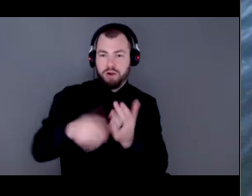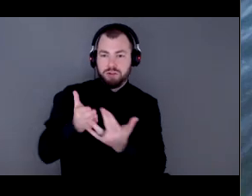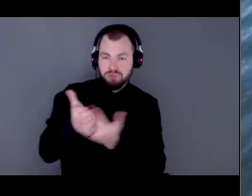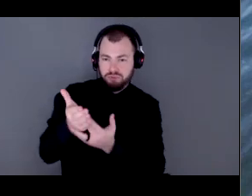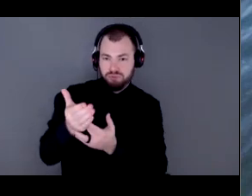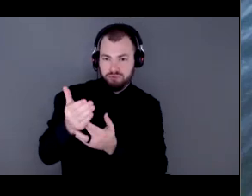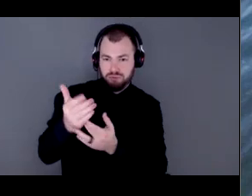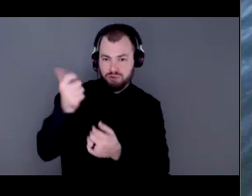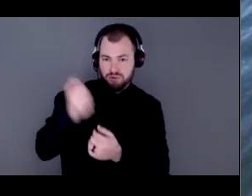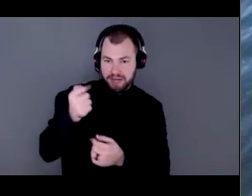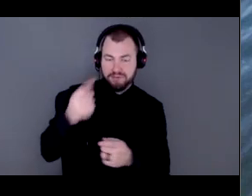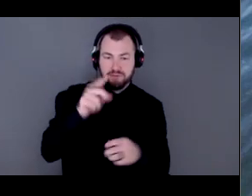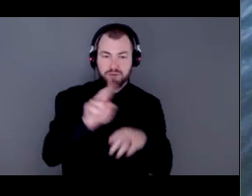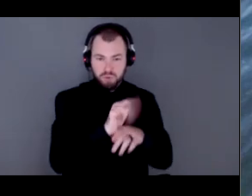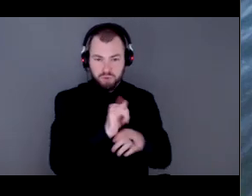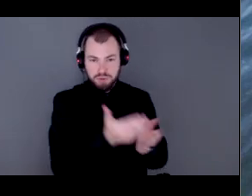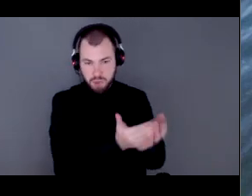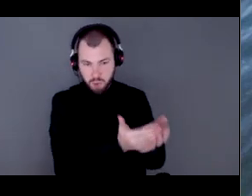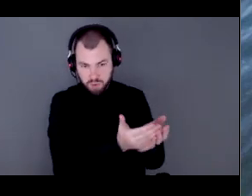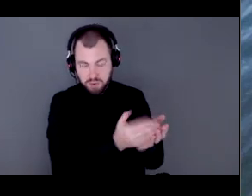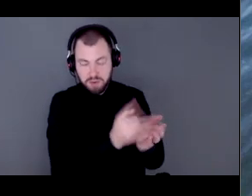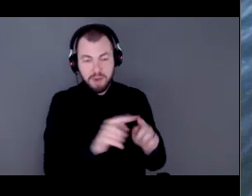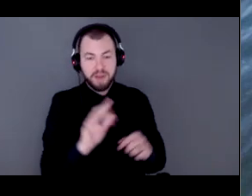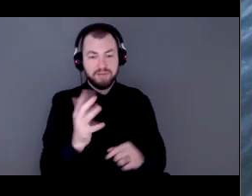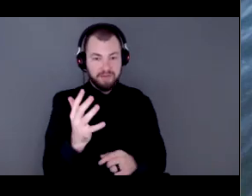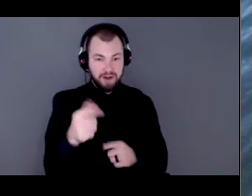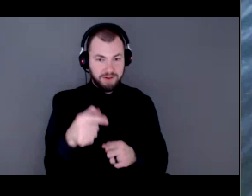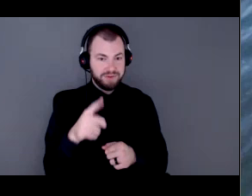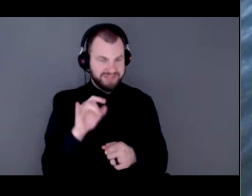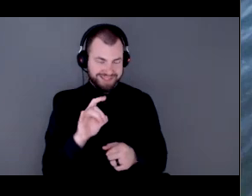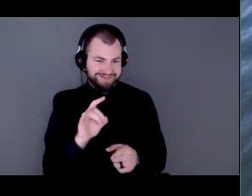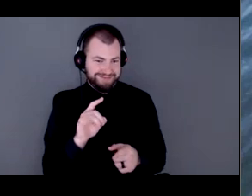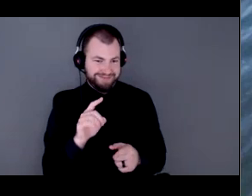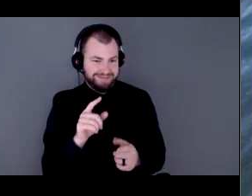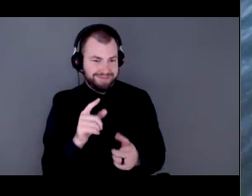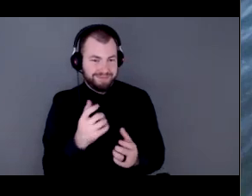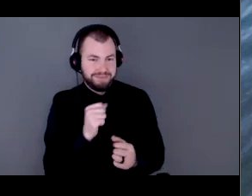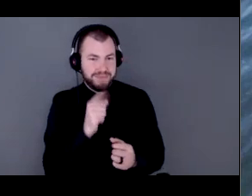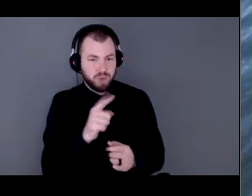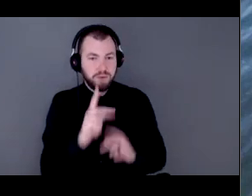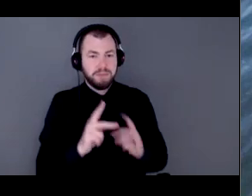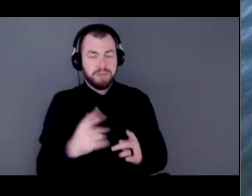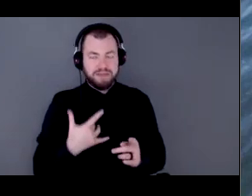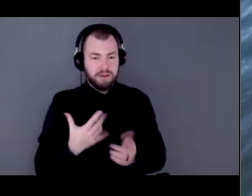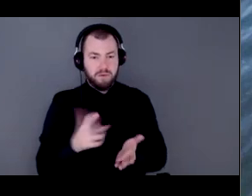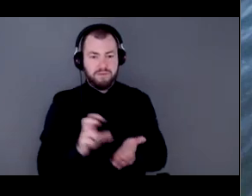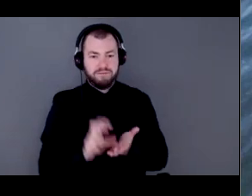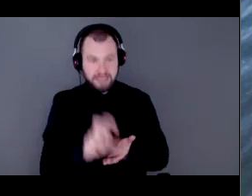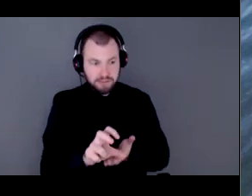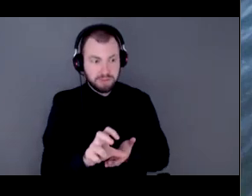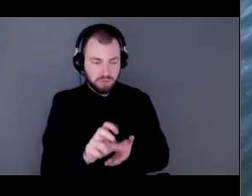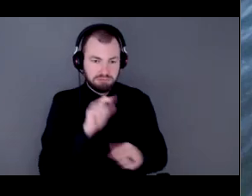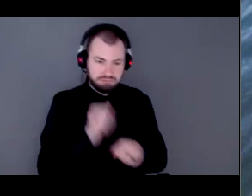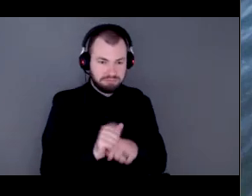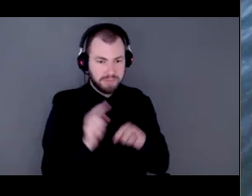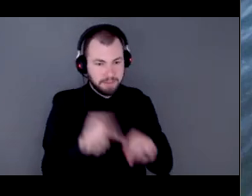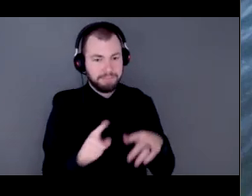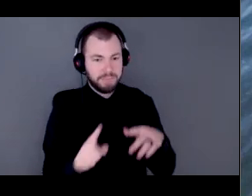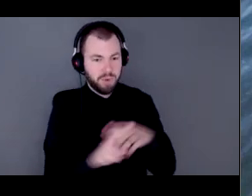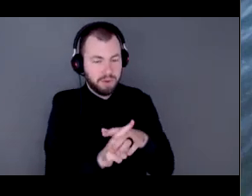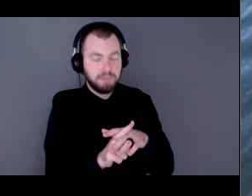but it was but the $5 we did just to ensure people felt an investment and showed up. We did have a wait